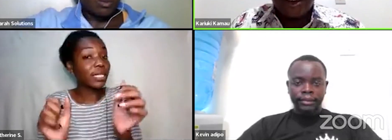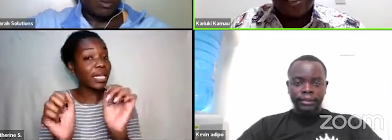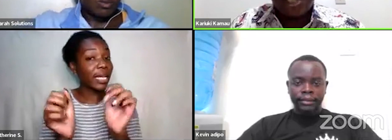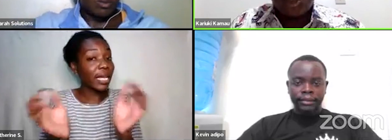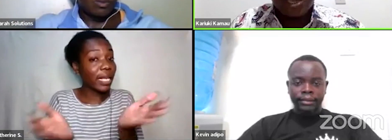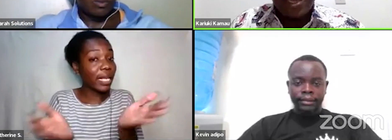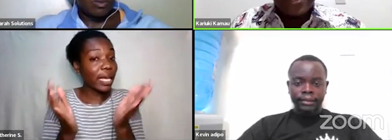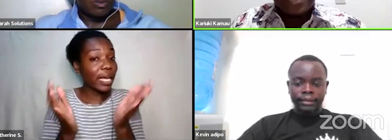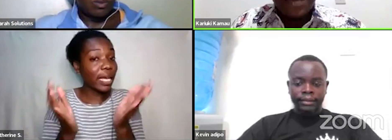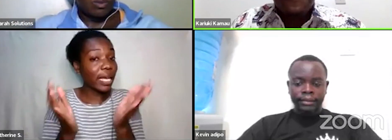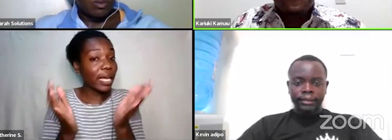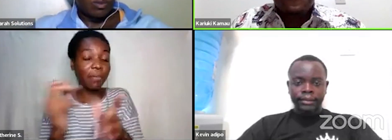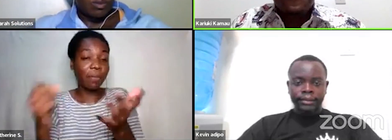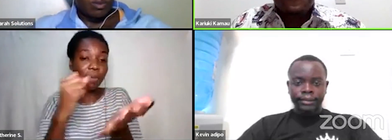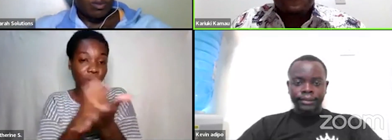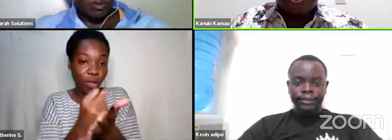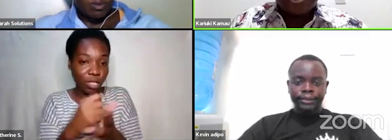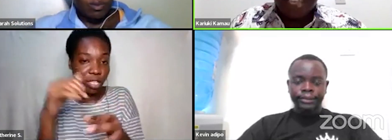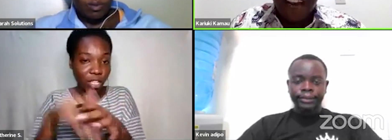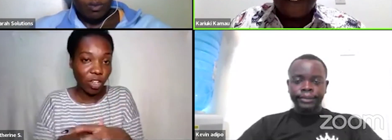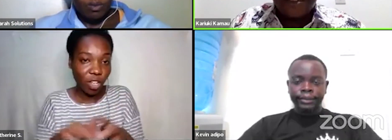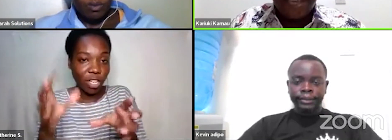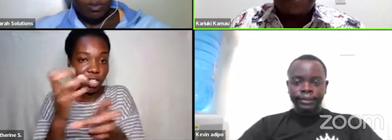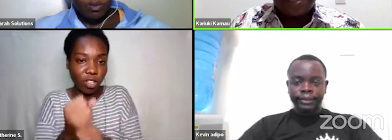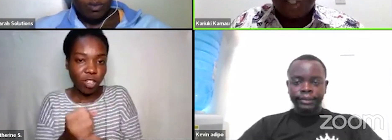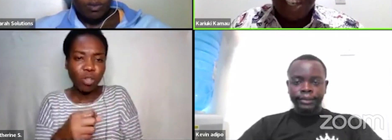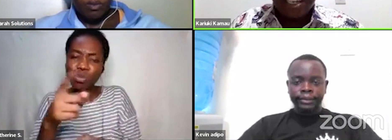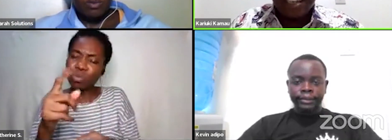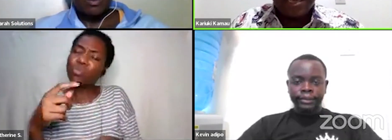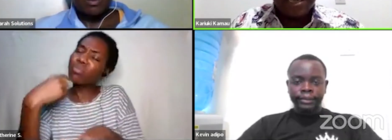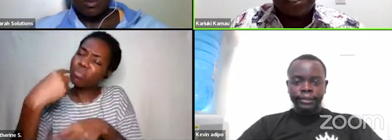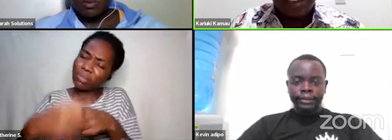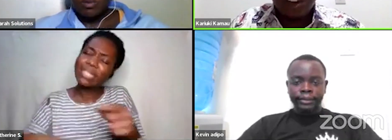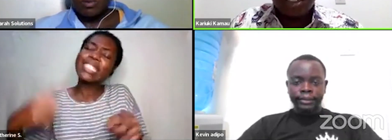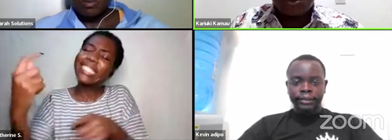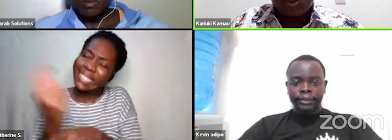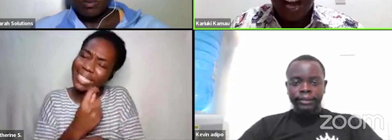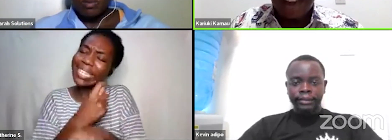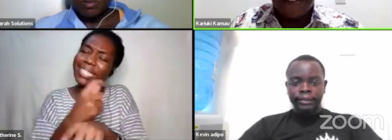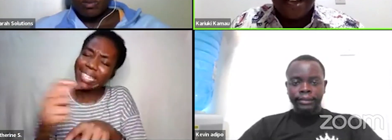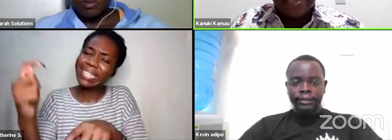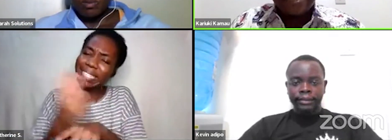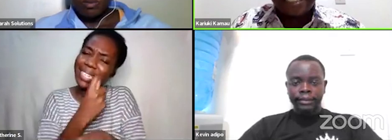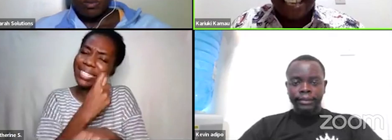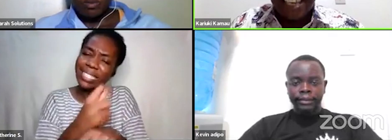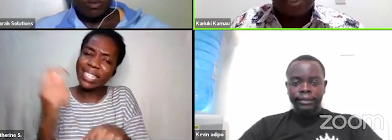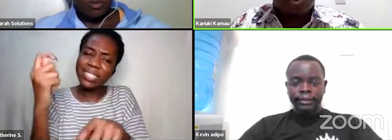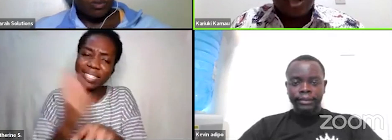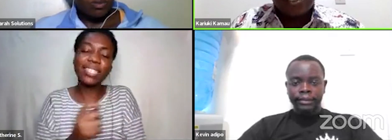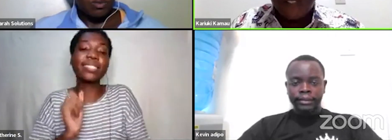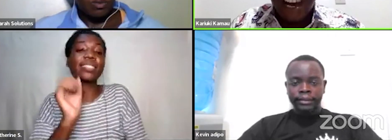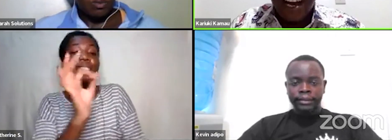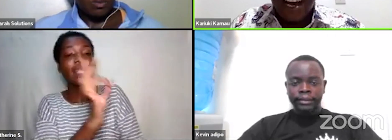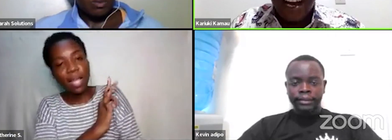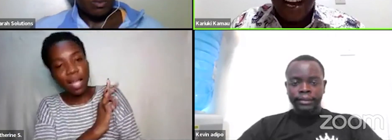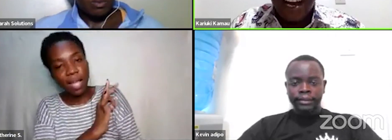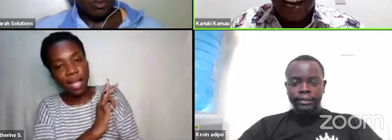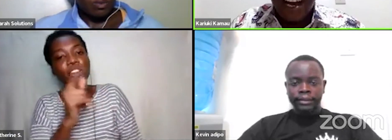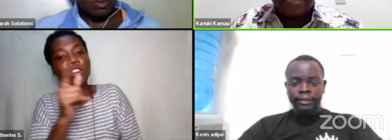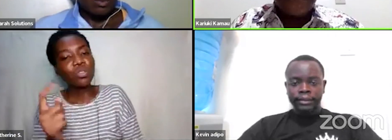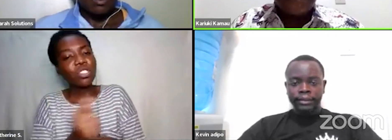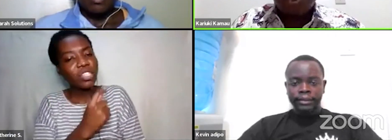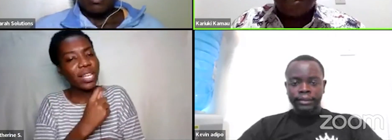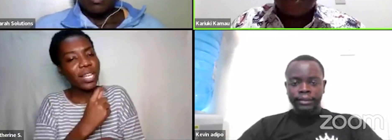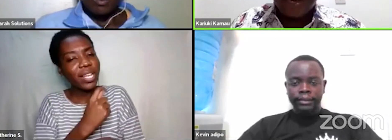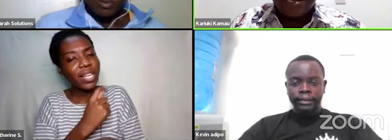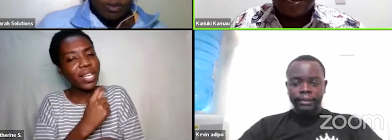in the organization: keep retraining your staff, keep retraining. There is a concept we have: retrain, transfer,